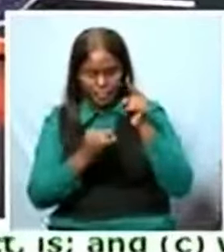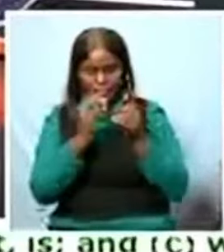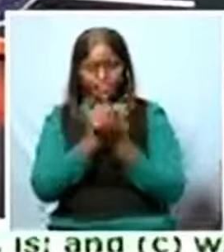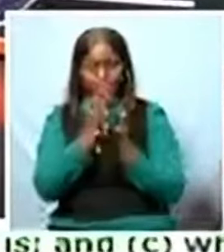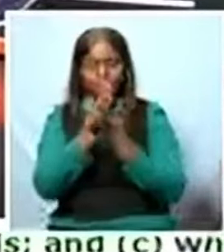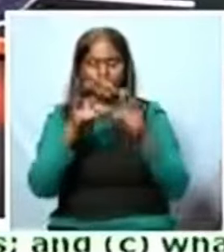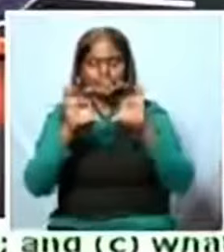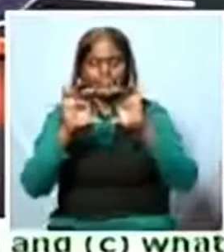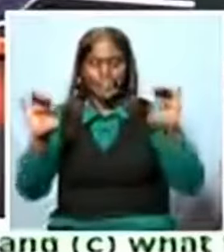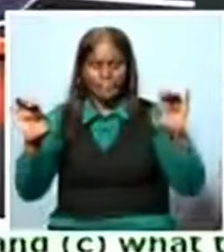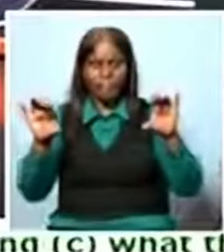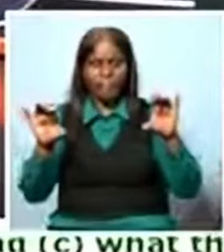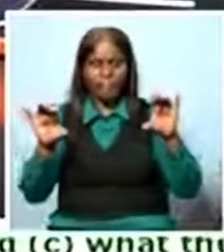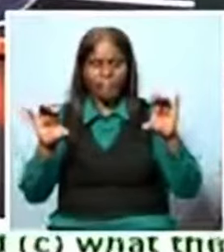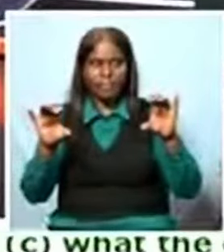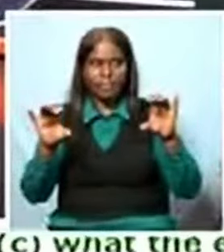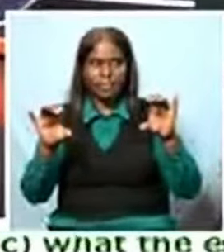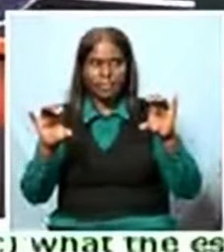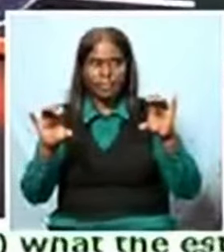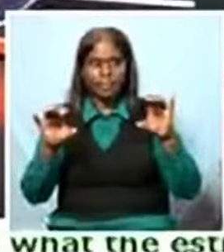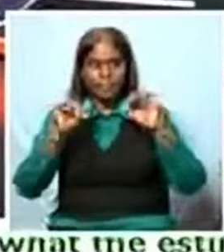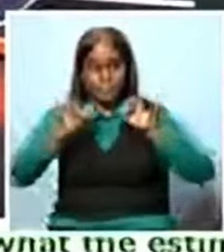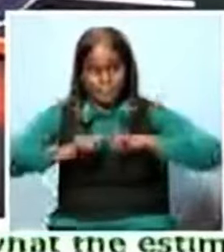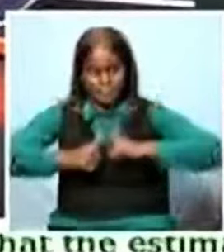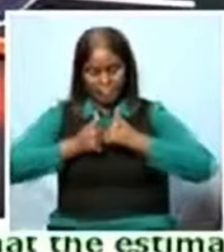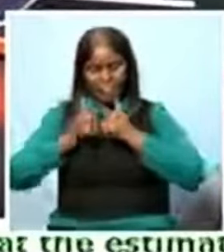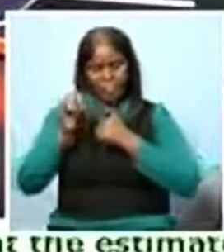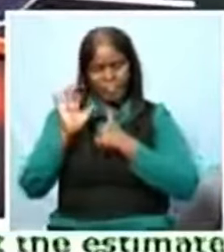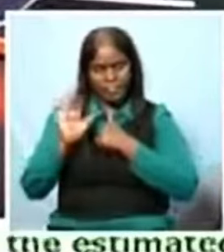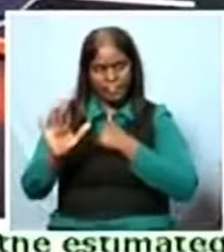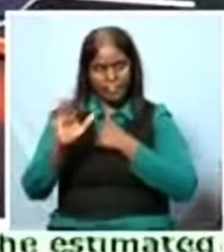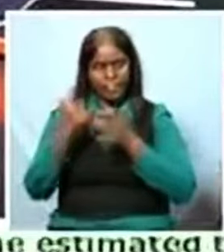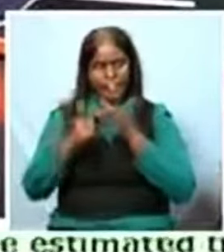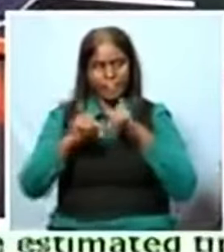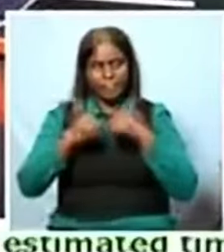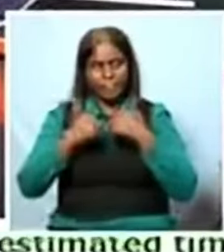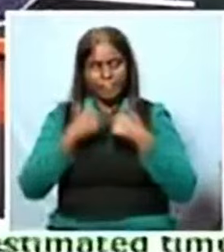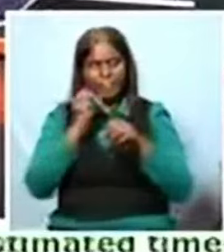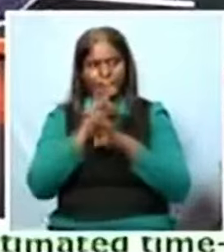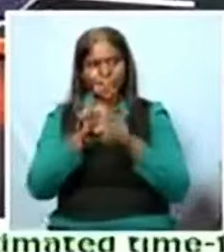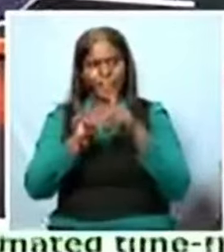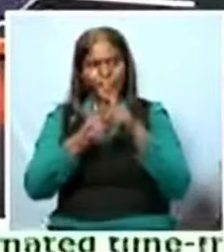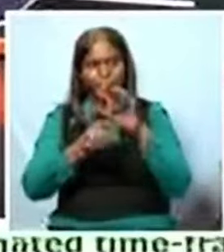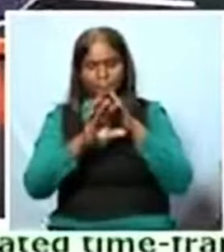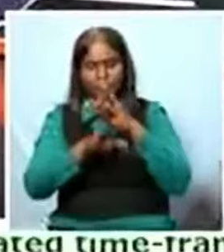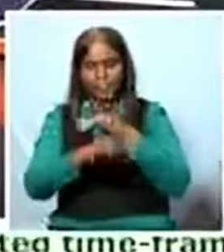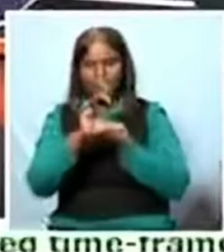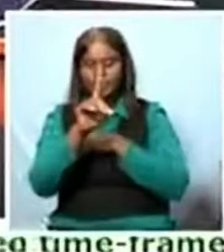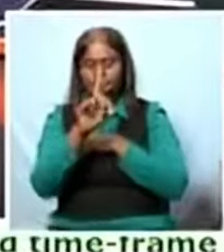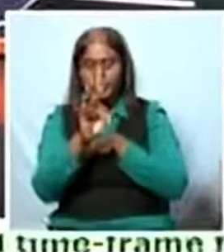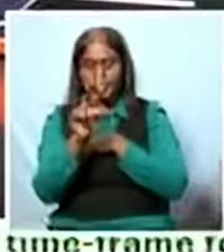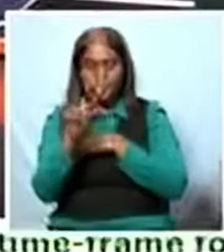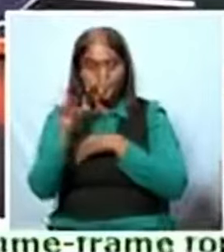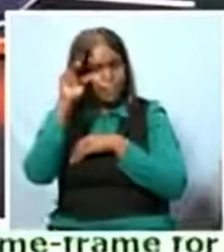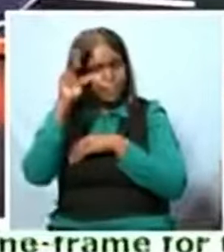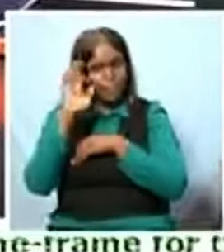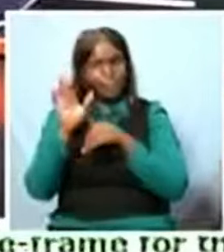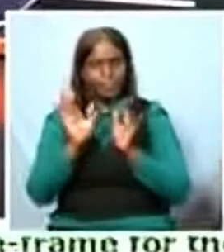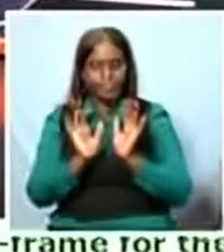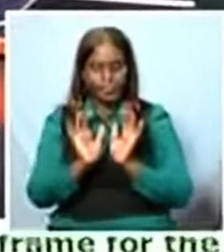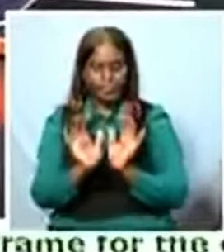block. The willingness from our part is there to say what they have started under CDF, the ministry will